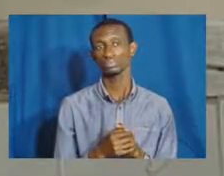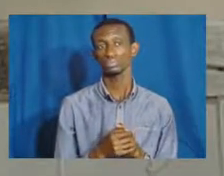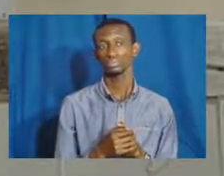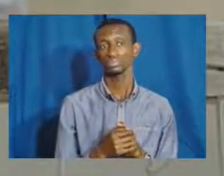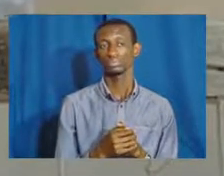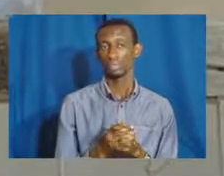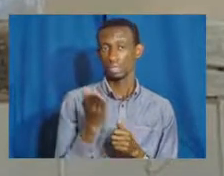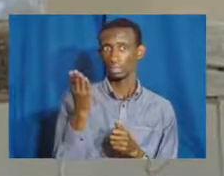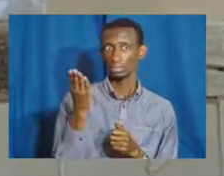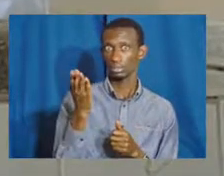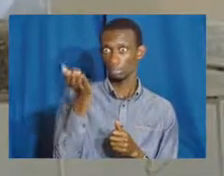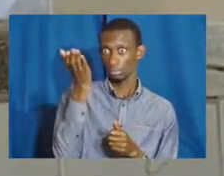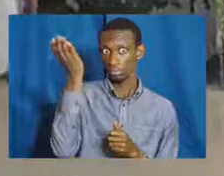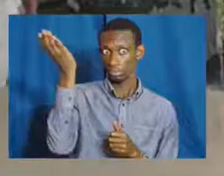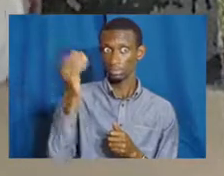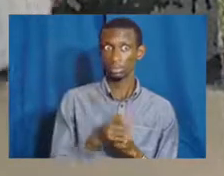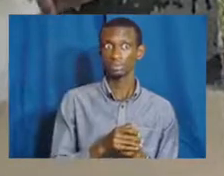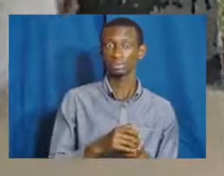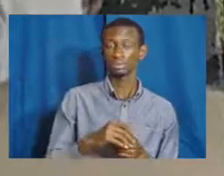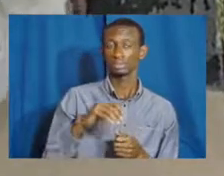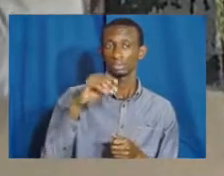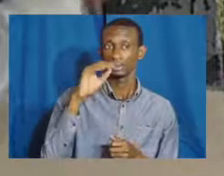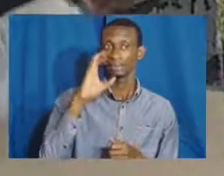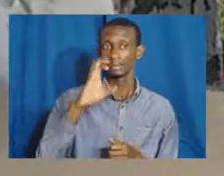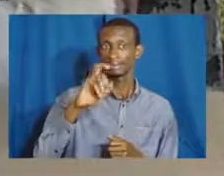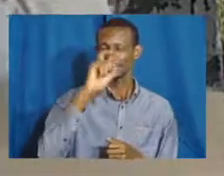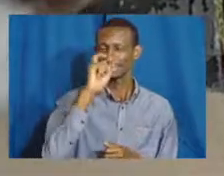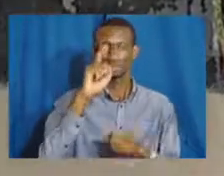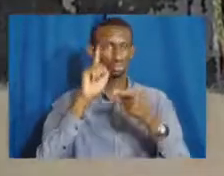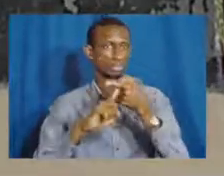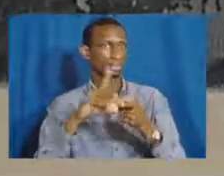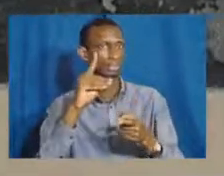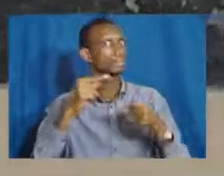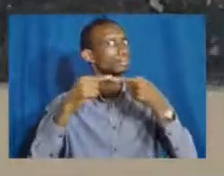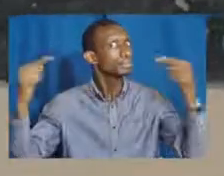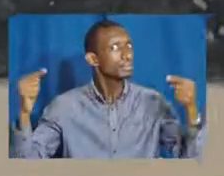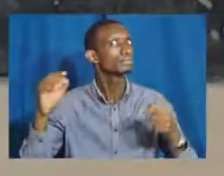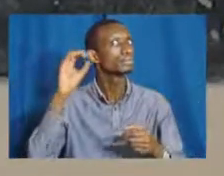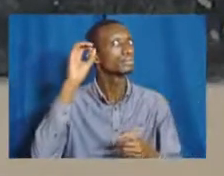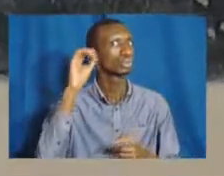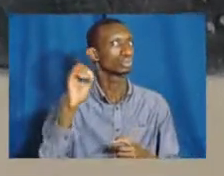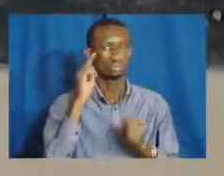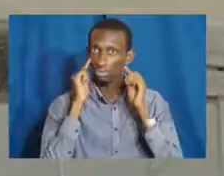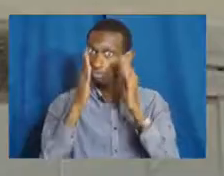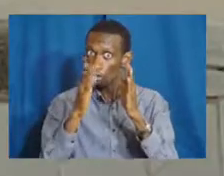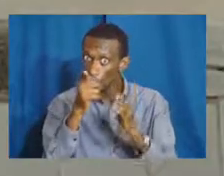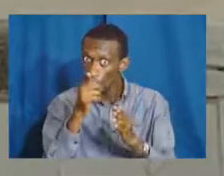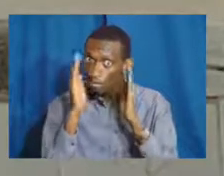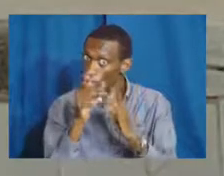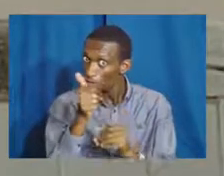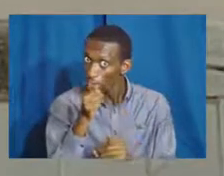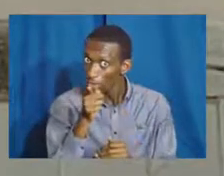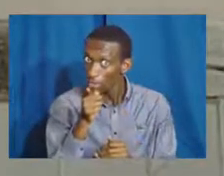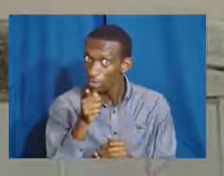this denominator CX plus D is different from zero. Are we together? Are we